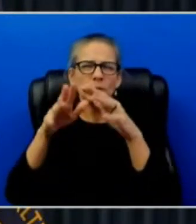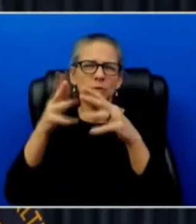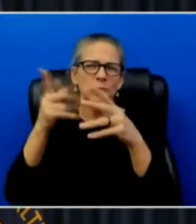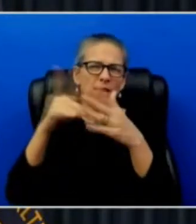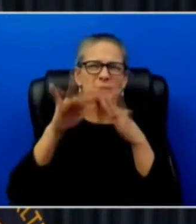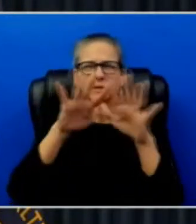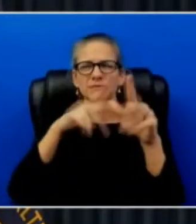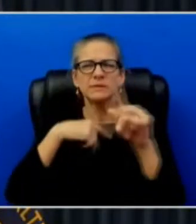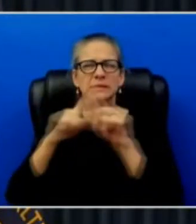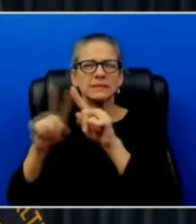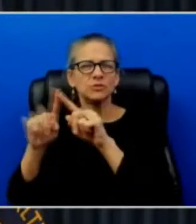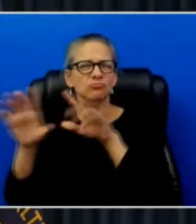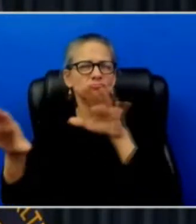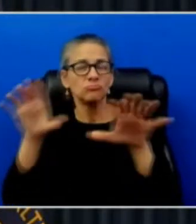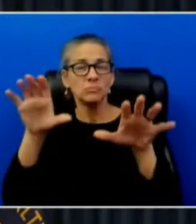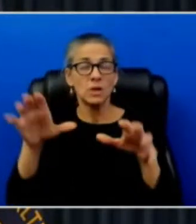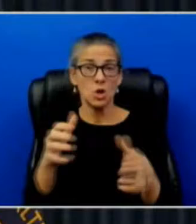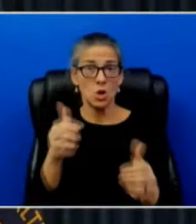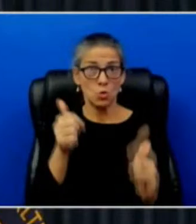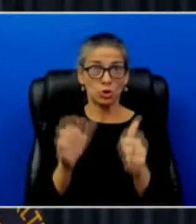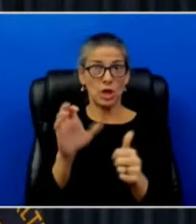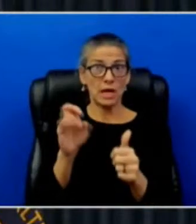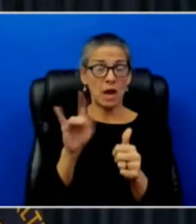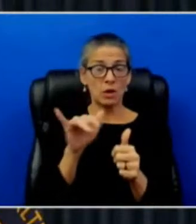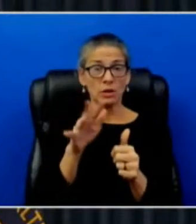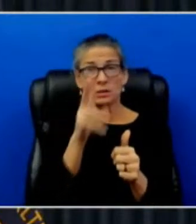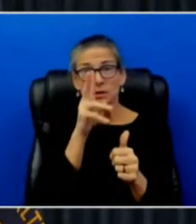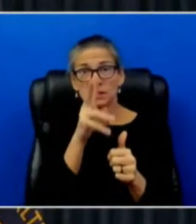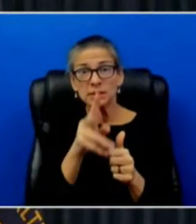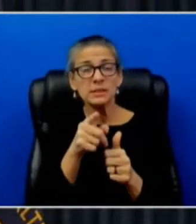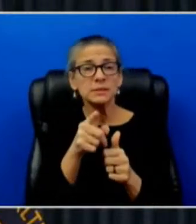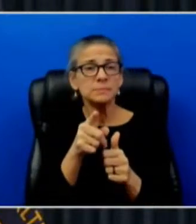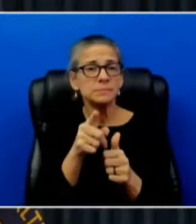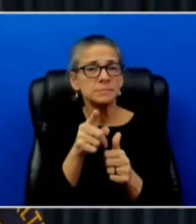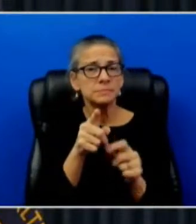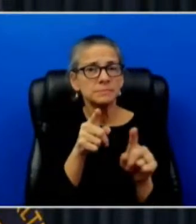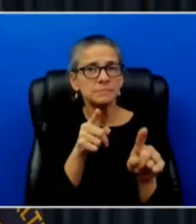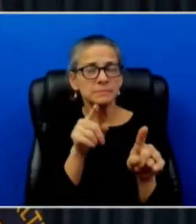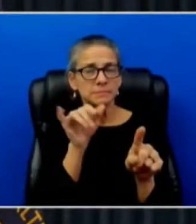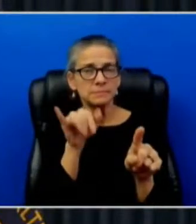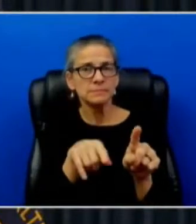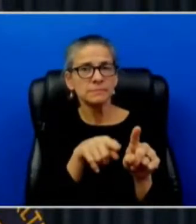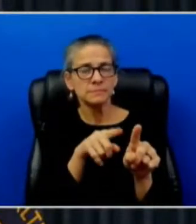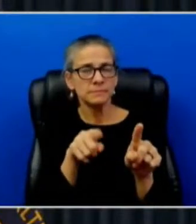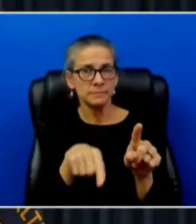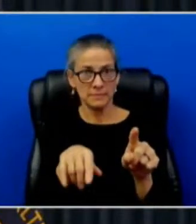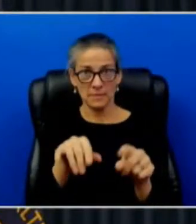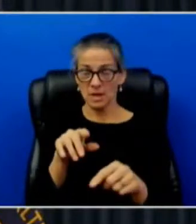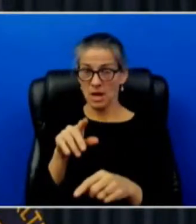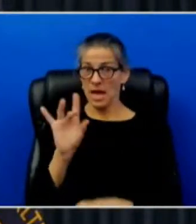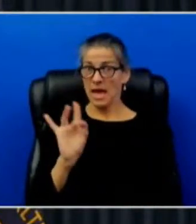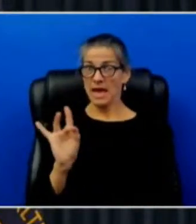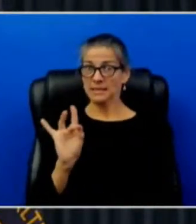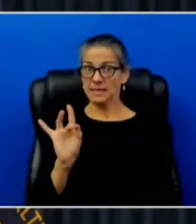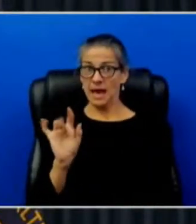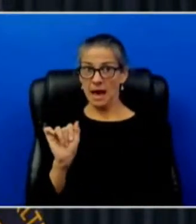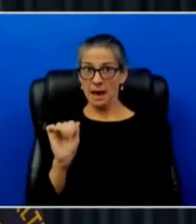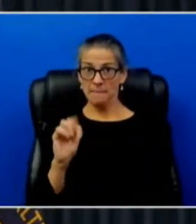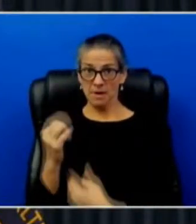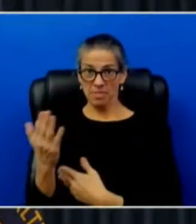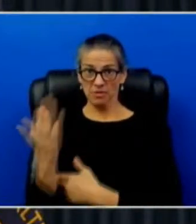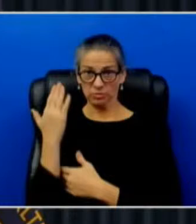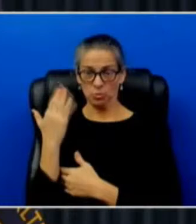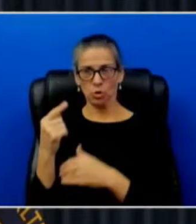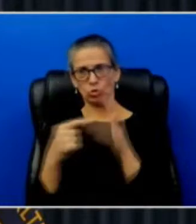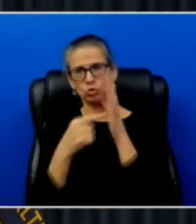counties with the most power outages, if we could put those up. This was as of 8 a.m. this morning. These are some counties where